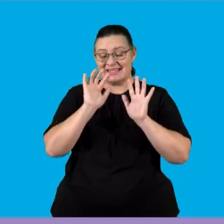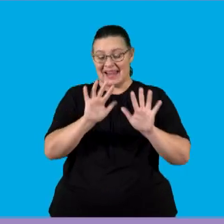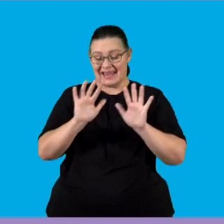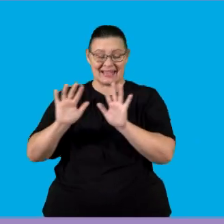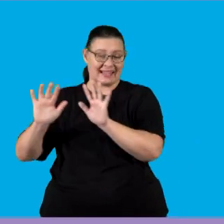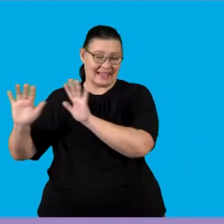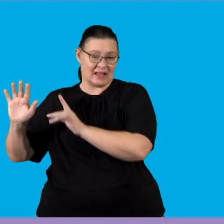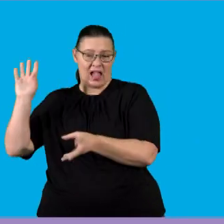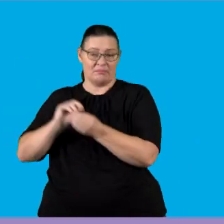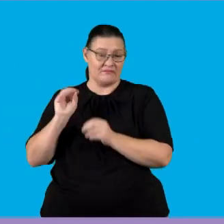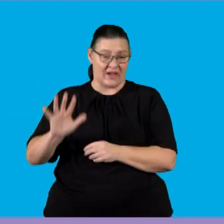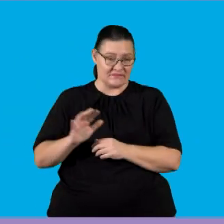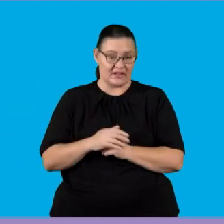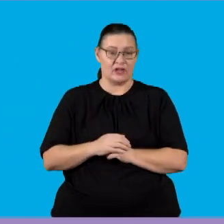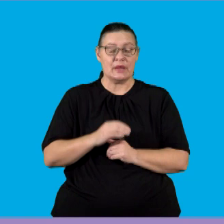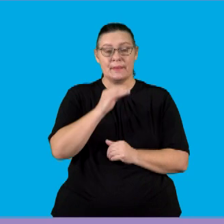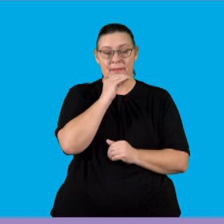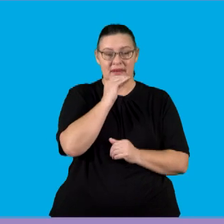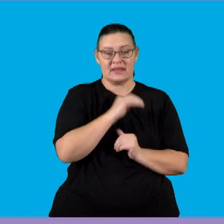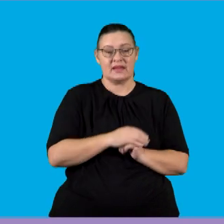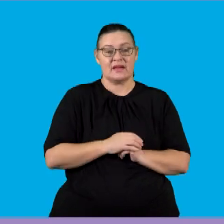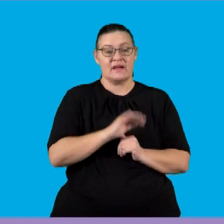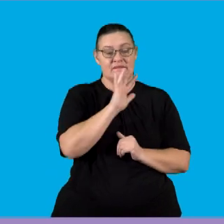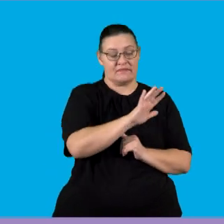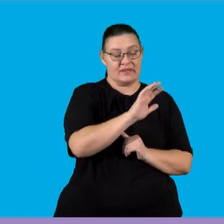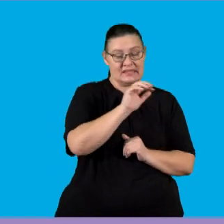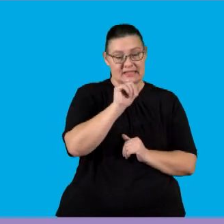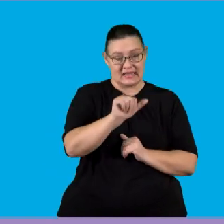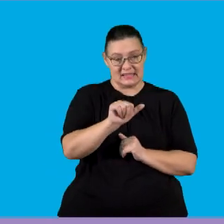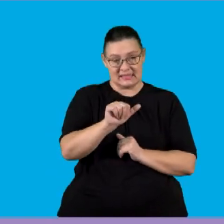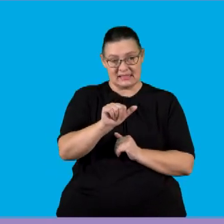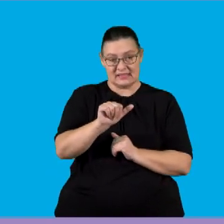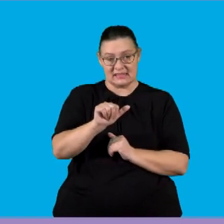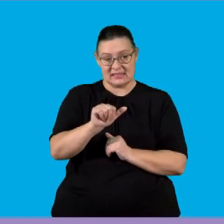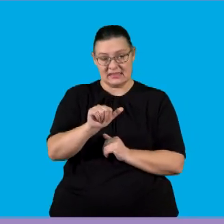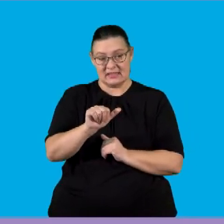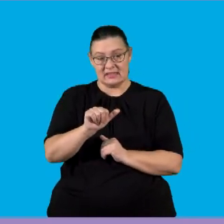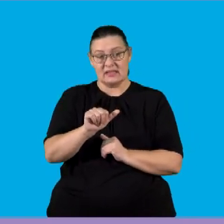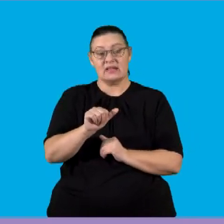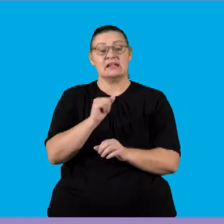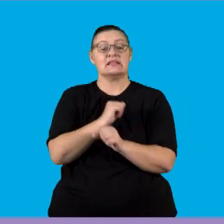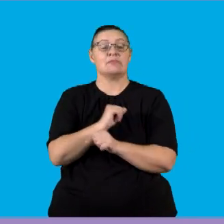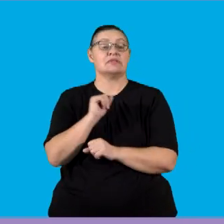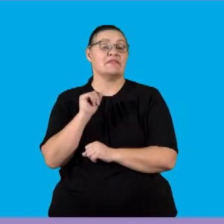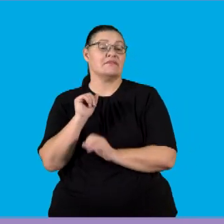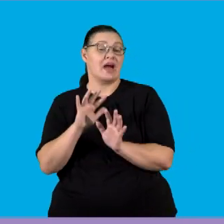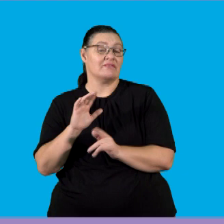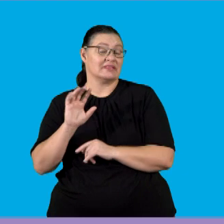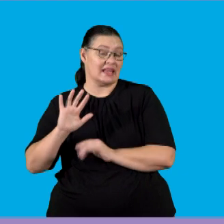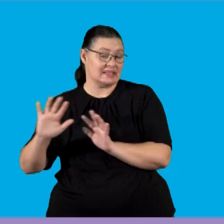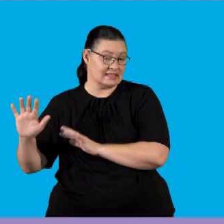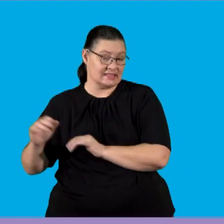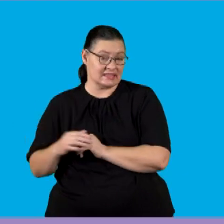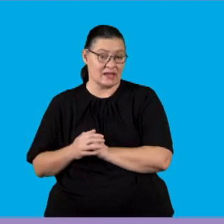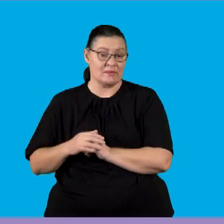of these 10s. So that is going to be now our 56. And when we multiply it by 5 10s,